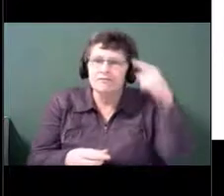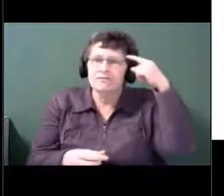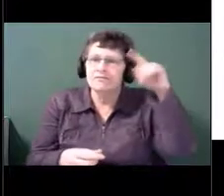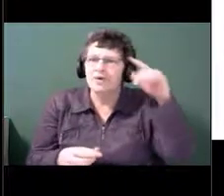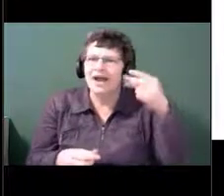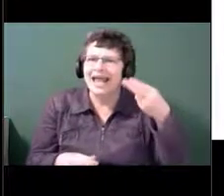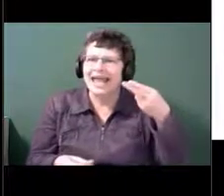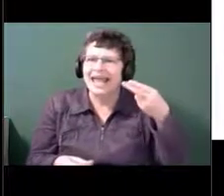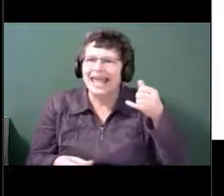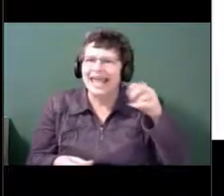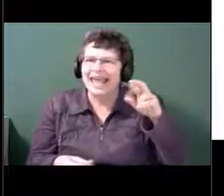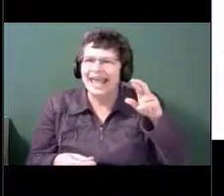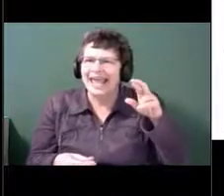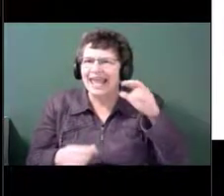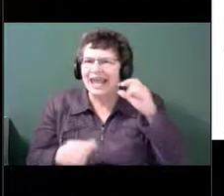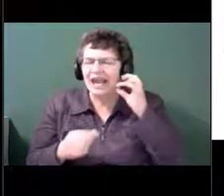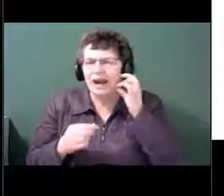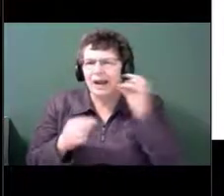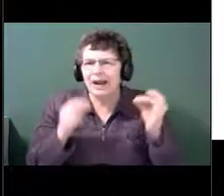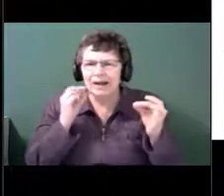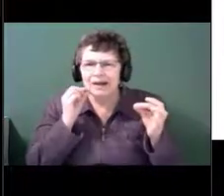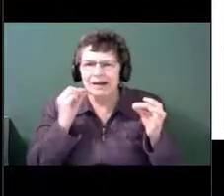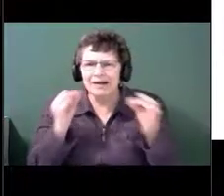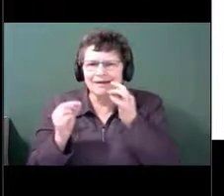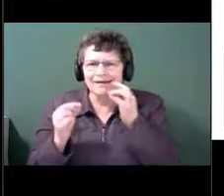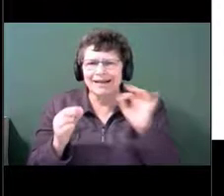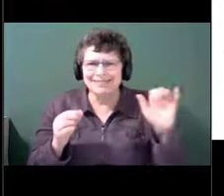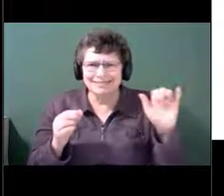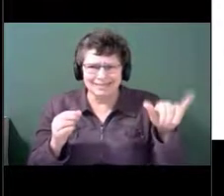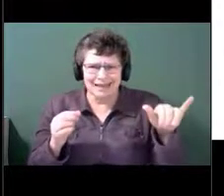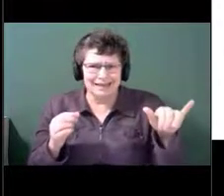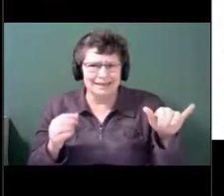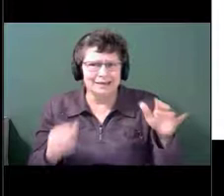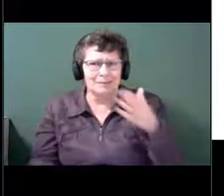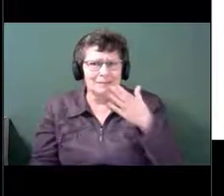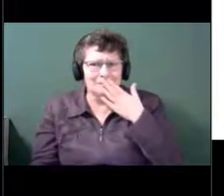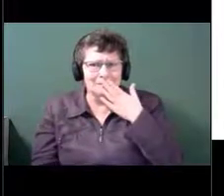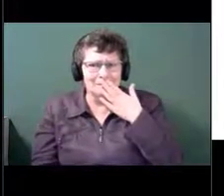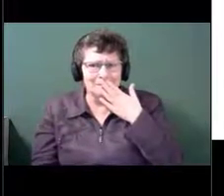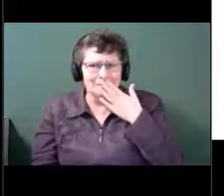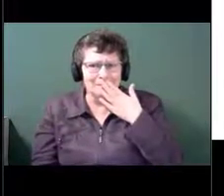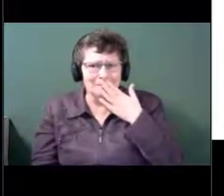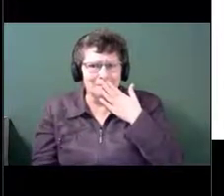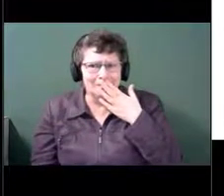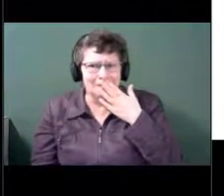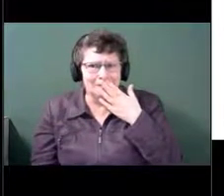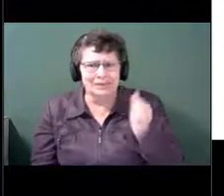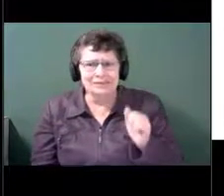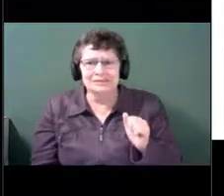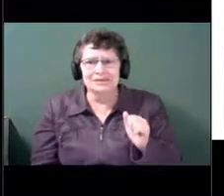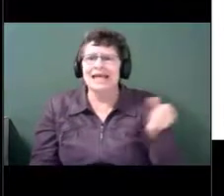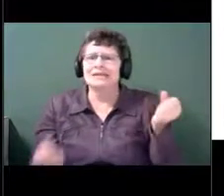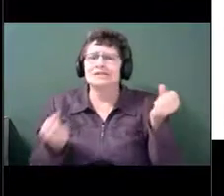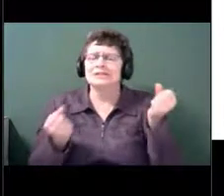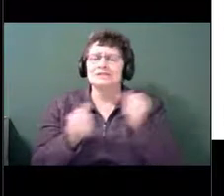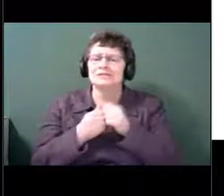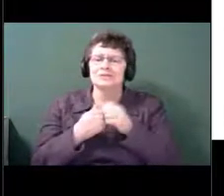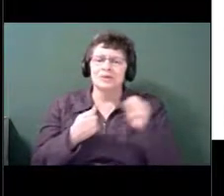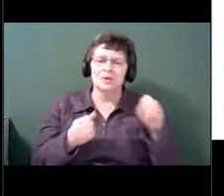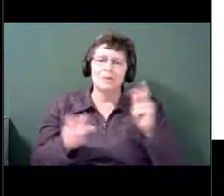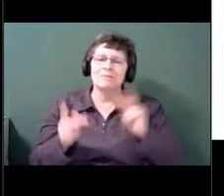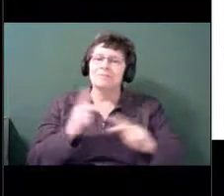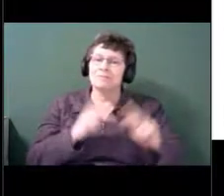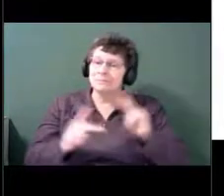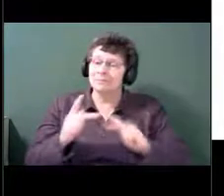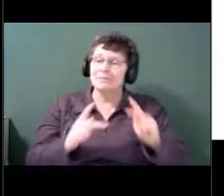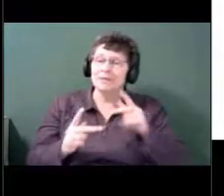But the comments I'm getting from people who have read my book have said that it feels very much like just sitting